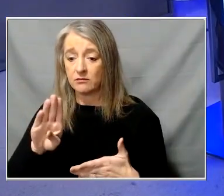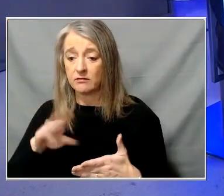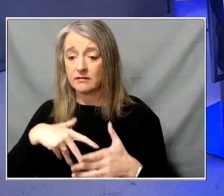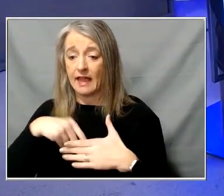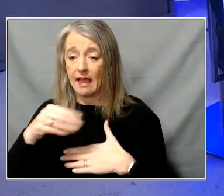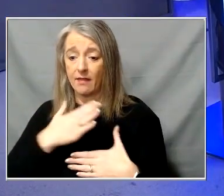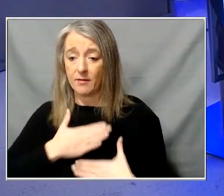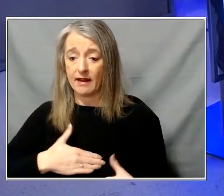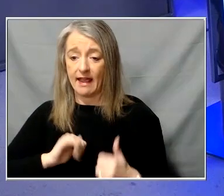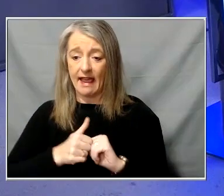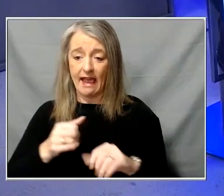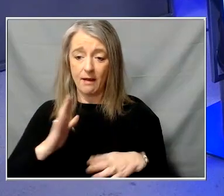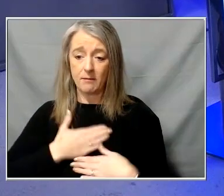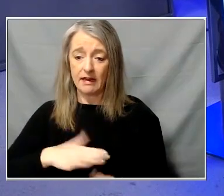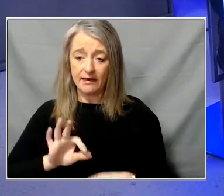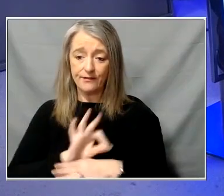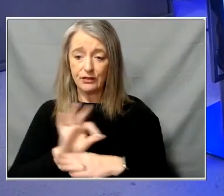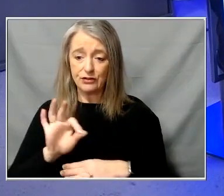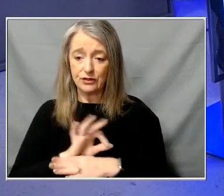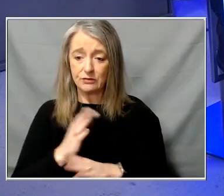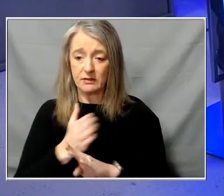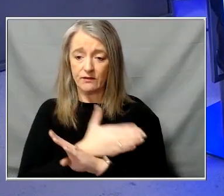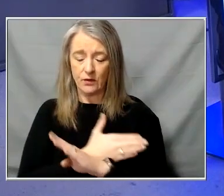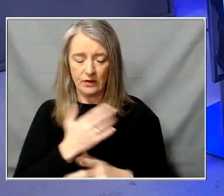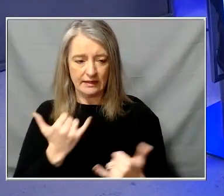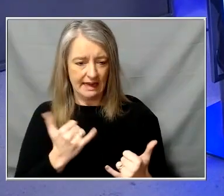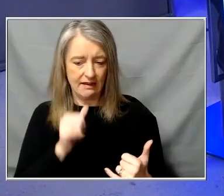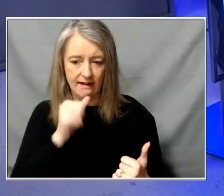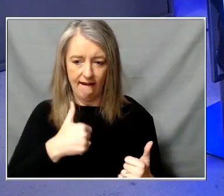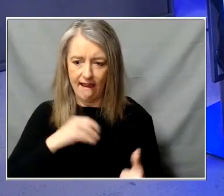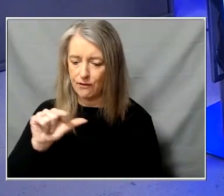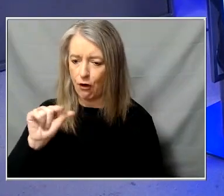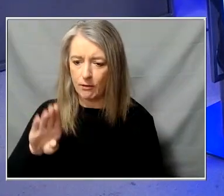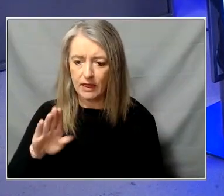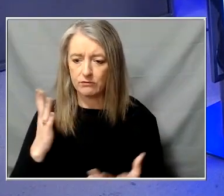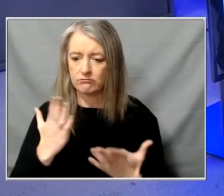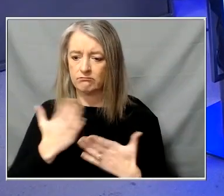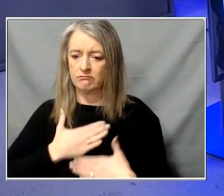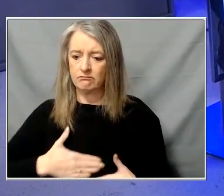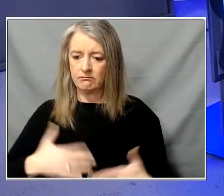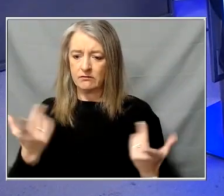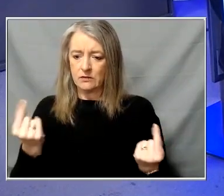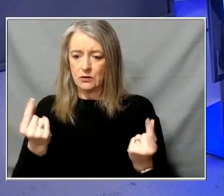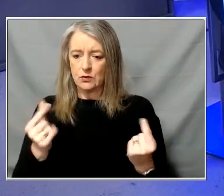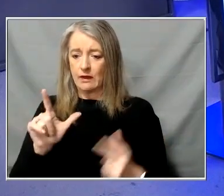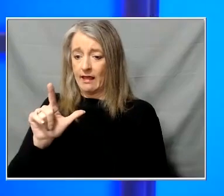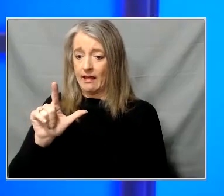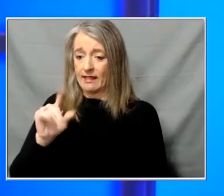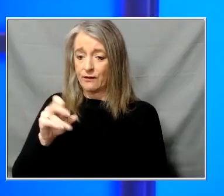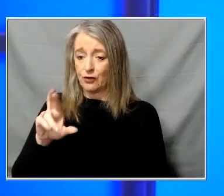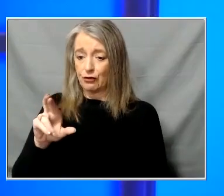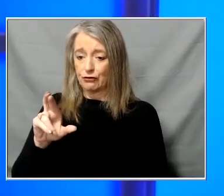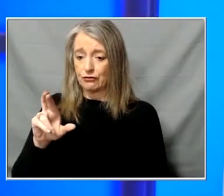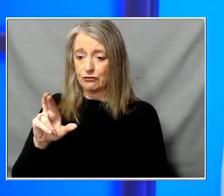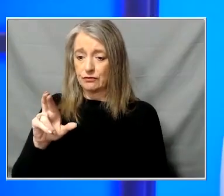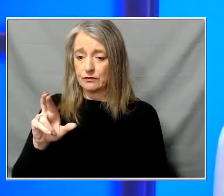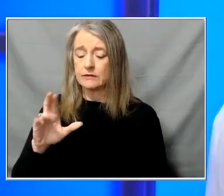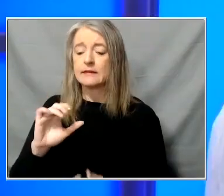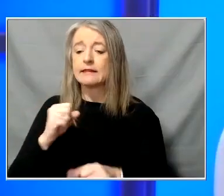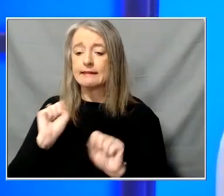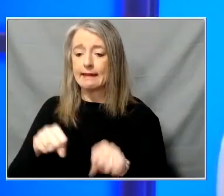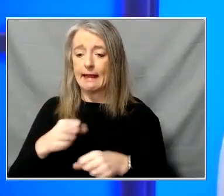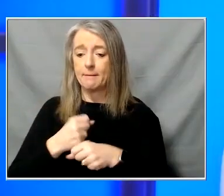we simply disconnect the gallbladder from the liver and from the bile duct system, take it out. It takes about 30 minutes. It's usually an outpatient procedure. So